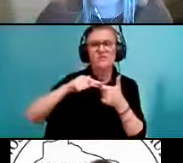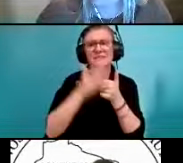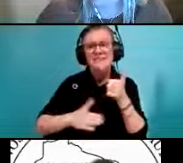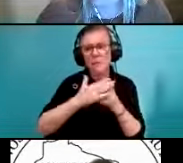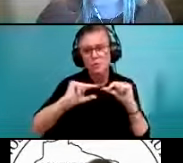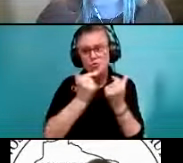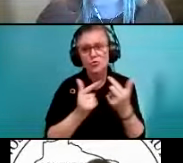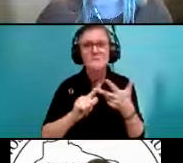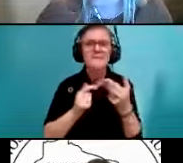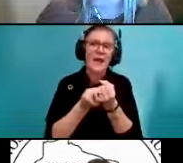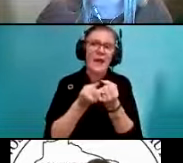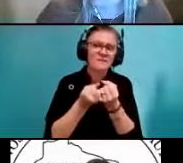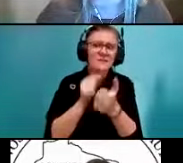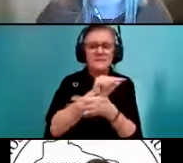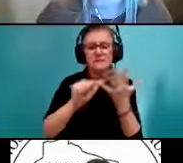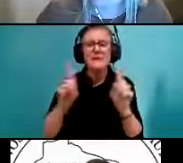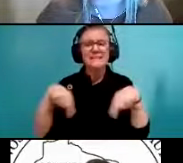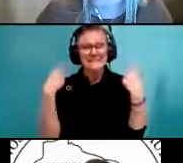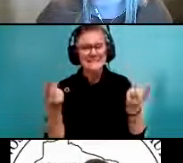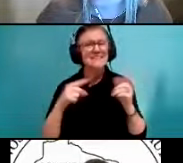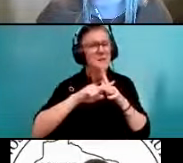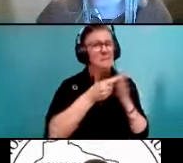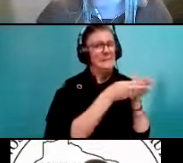groups, advocates, and others since the beginning of the study.